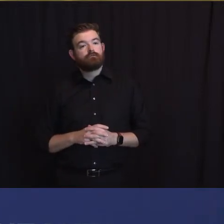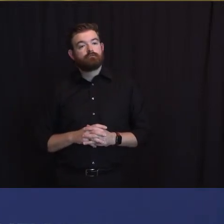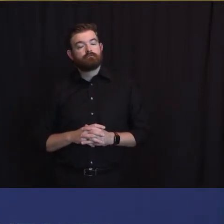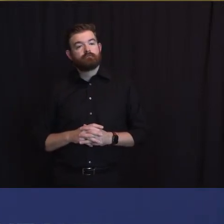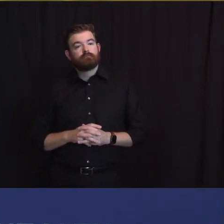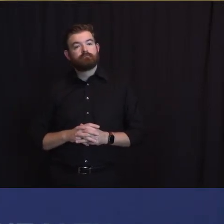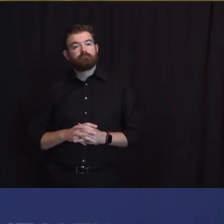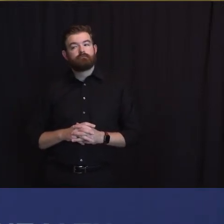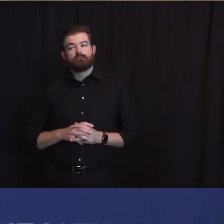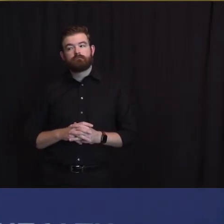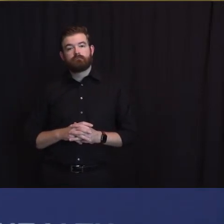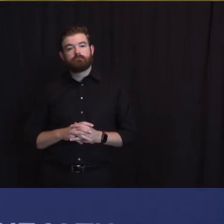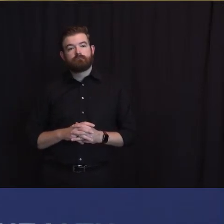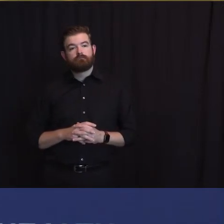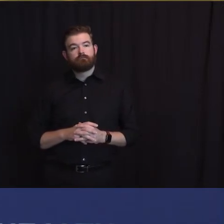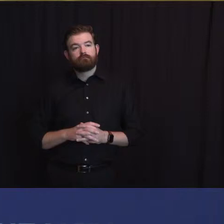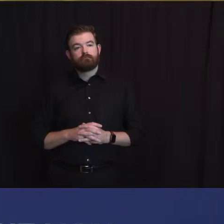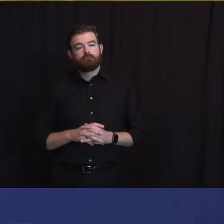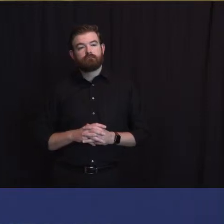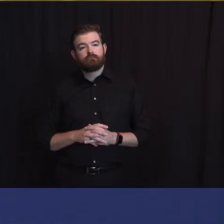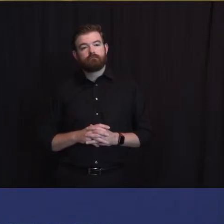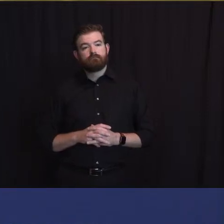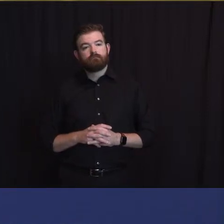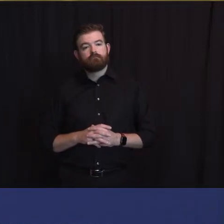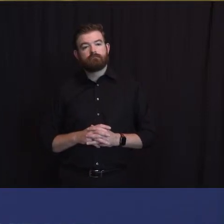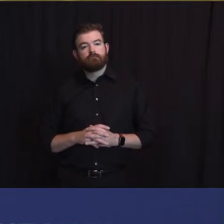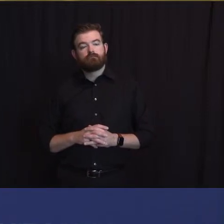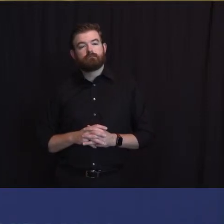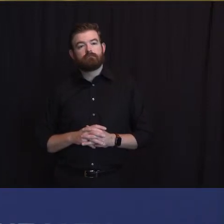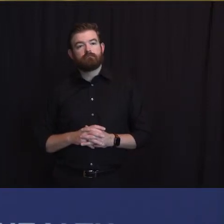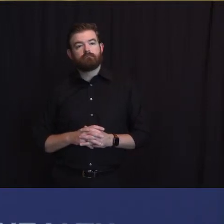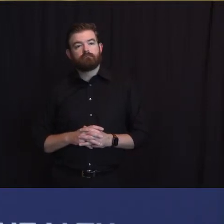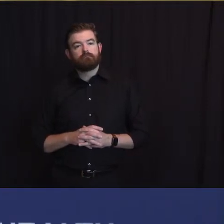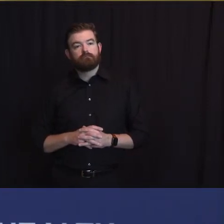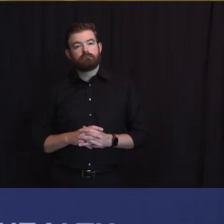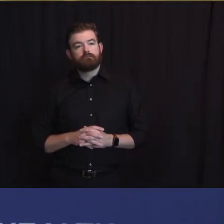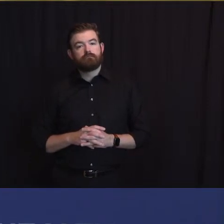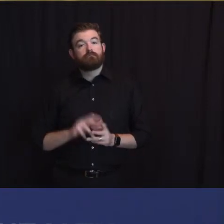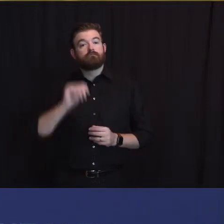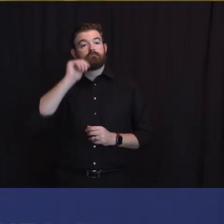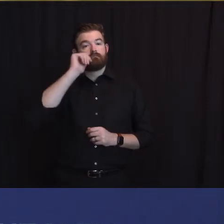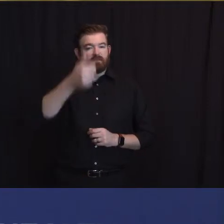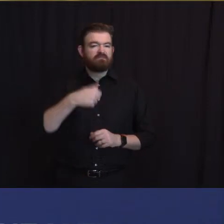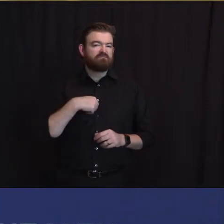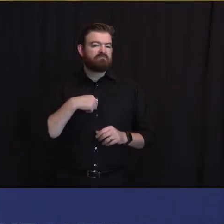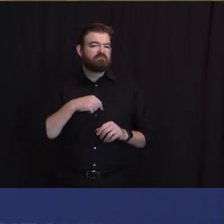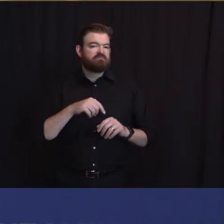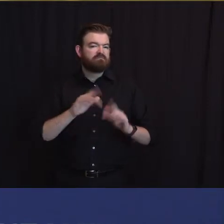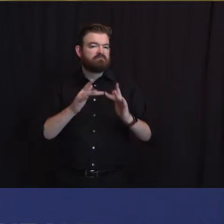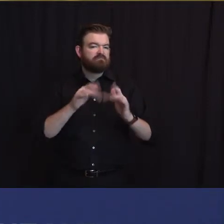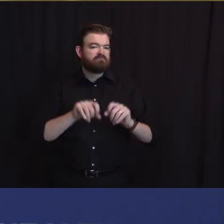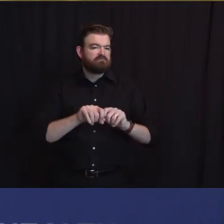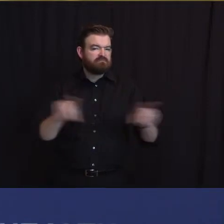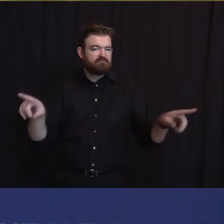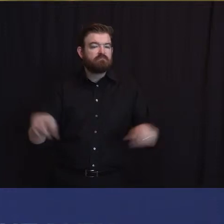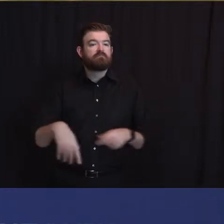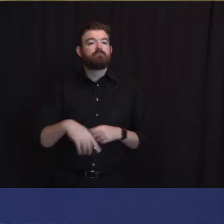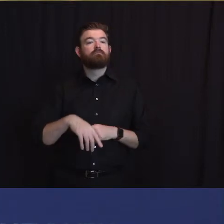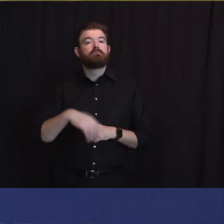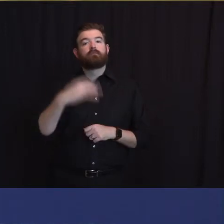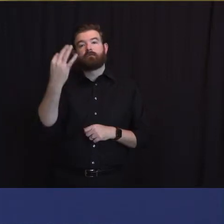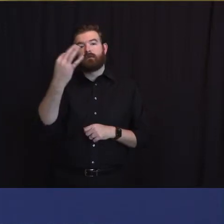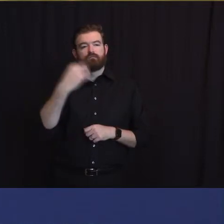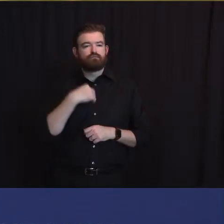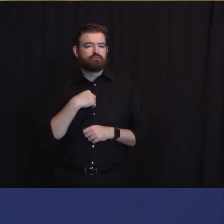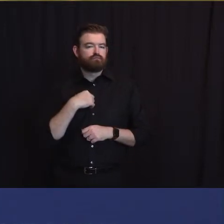be virtual tomorrow. Judy's already alluded to this. We're going to be on the road on Friday, maybe more than one place, but we'll be out